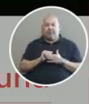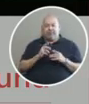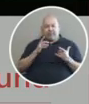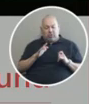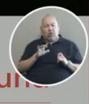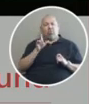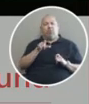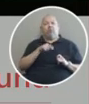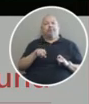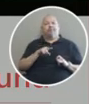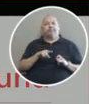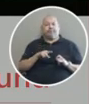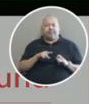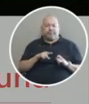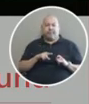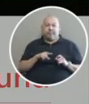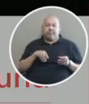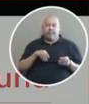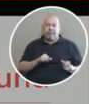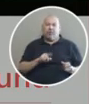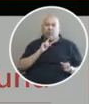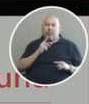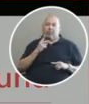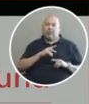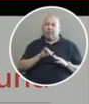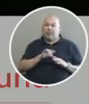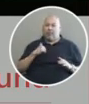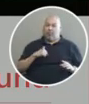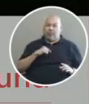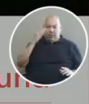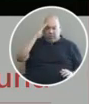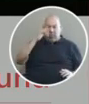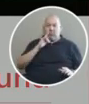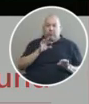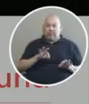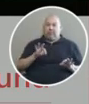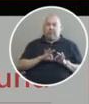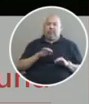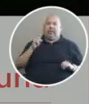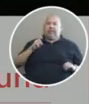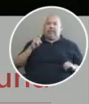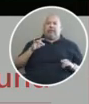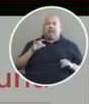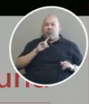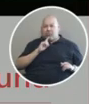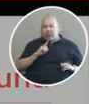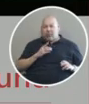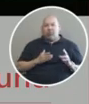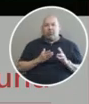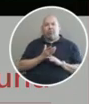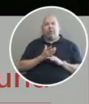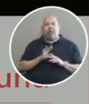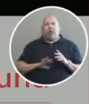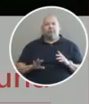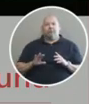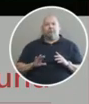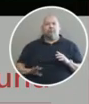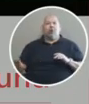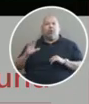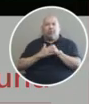saw those expended really within 2 days. So we know that there's a significant need really throughout the entire